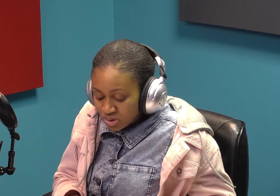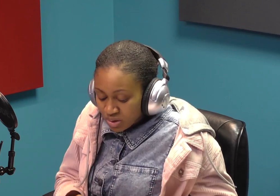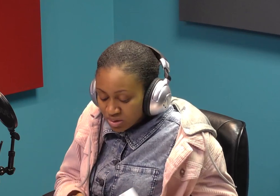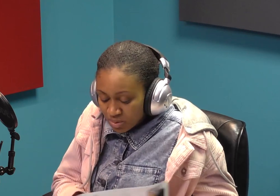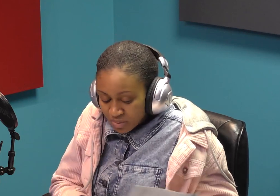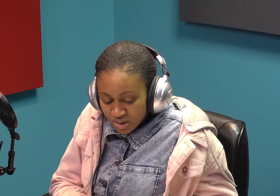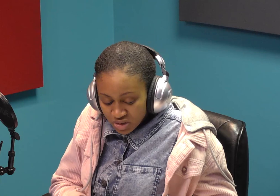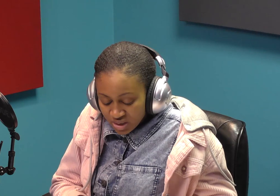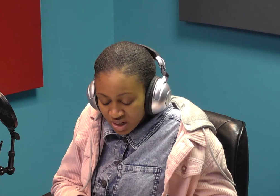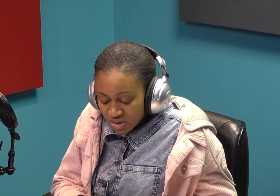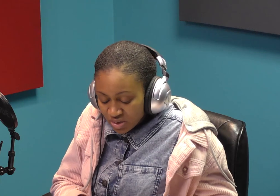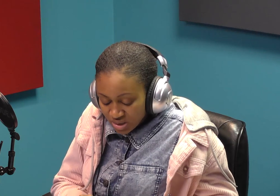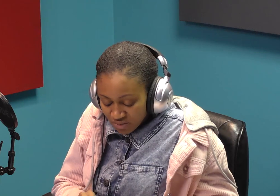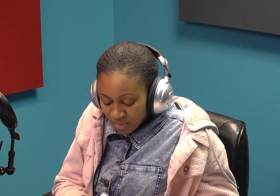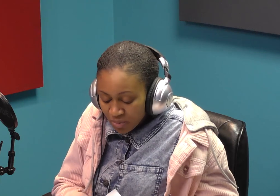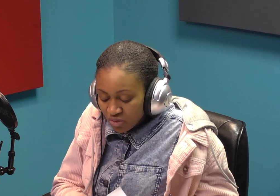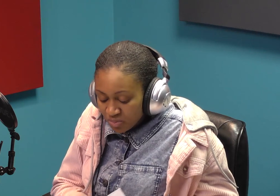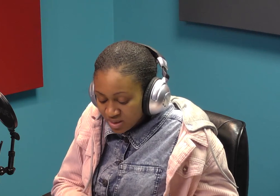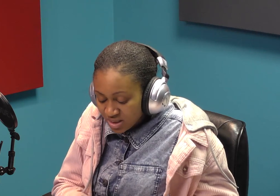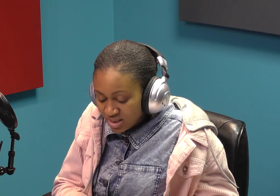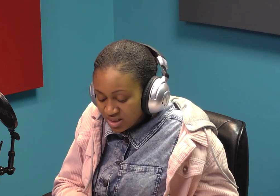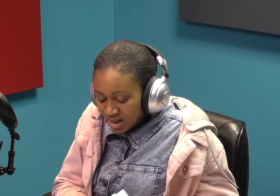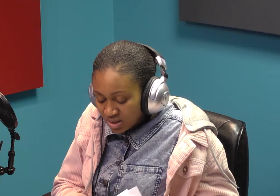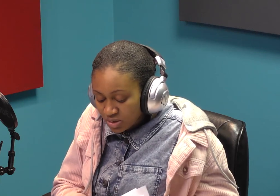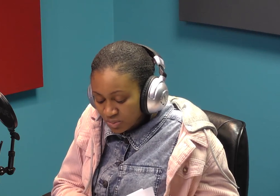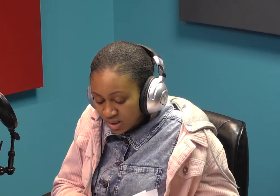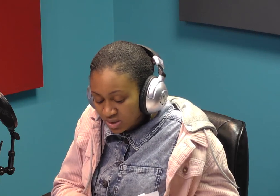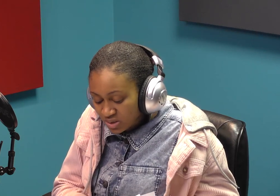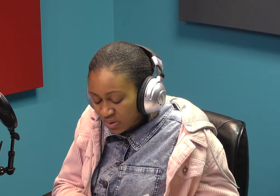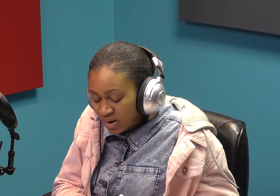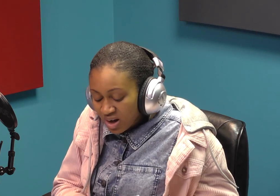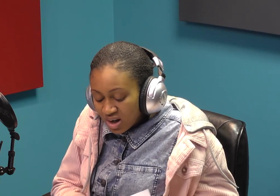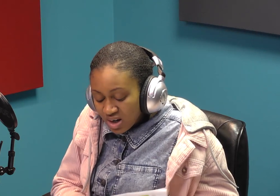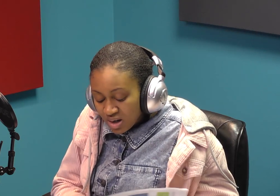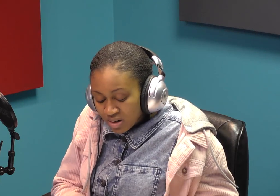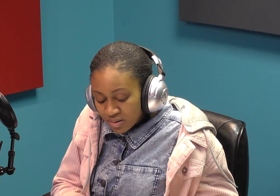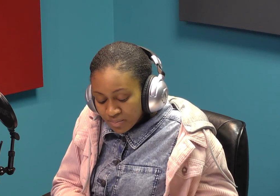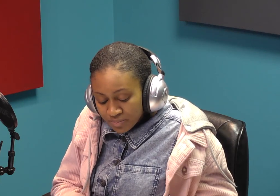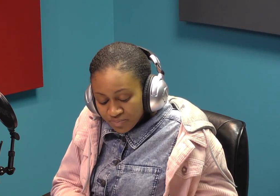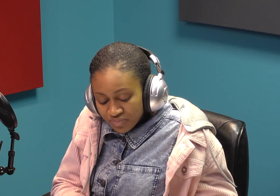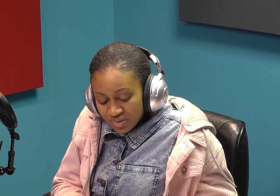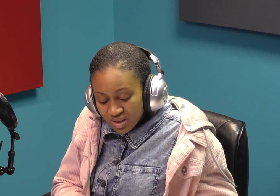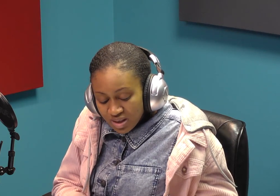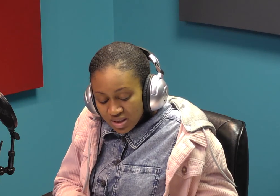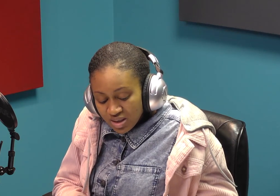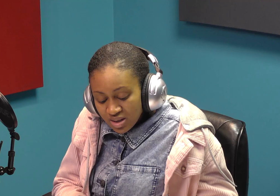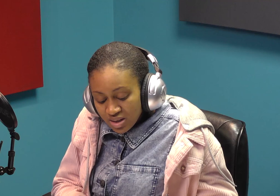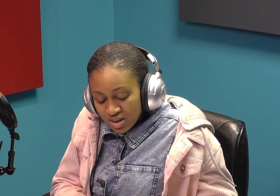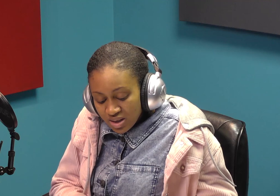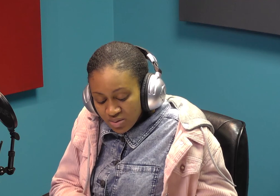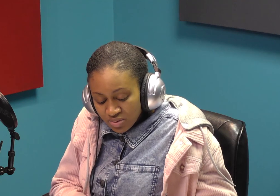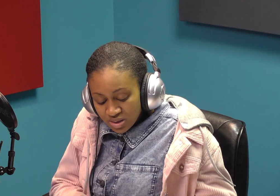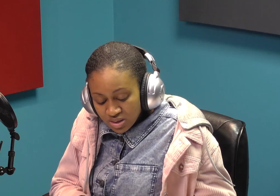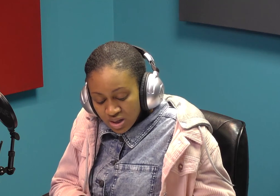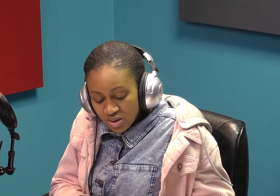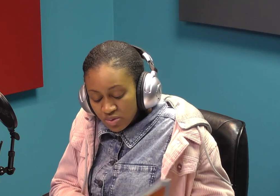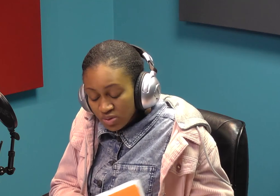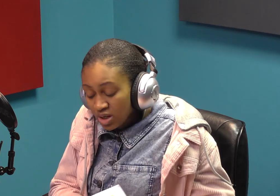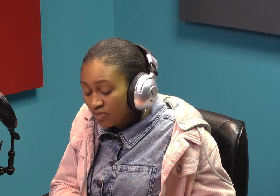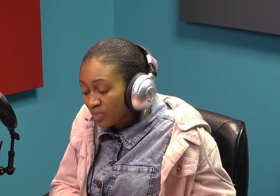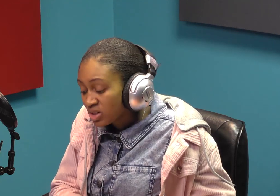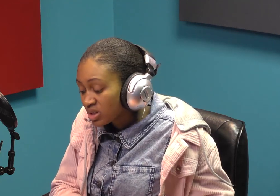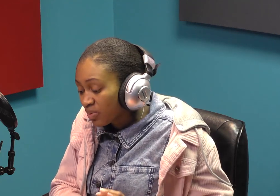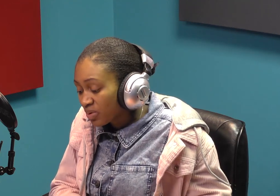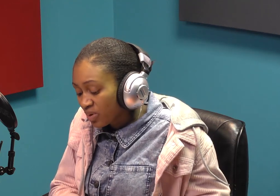these cultures are starting to merge together in the different movements that takes place. So there was,